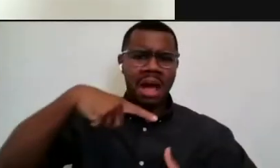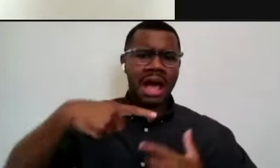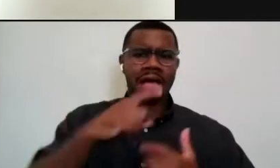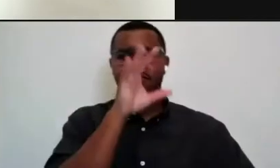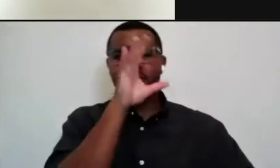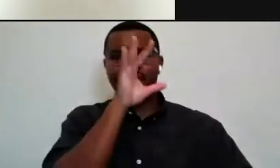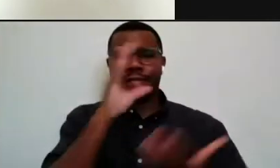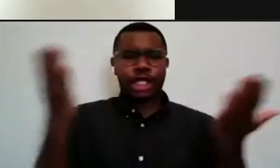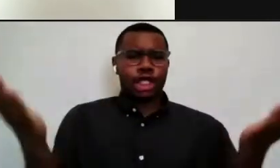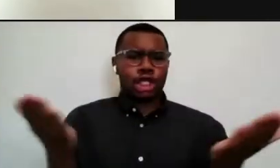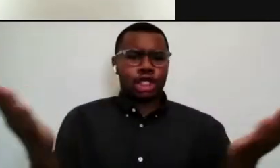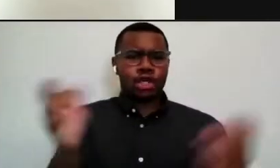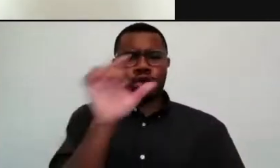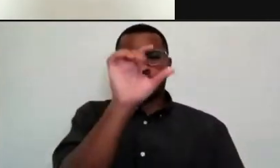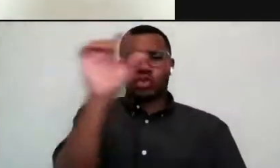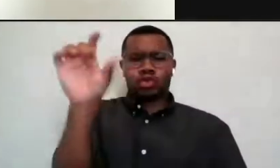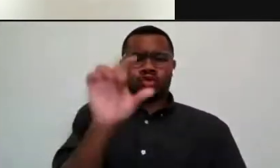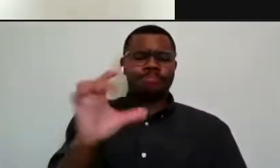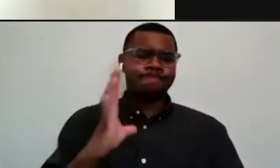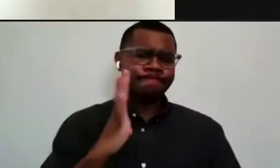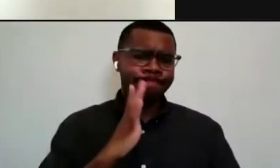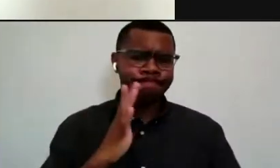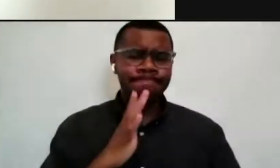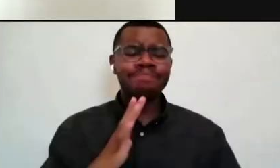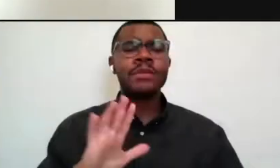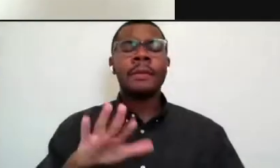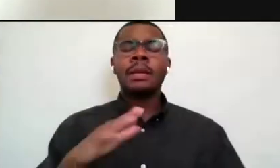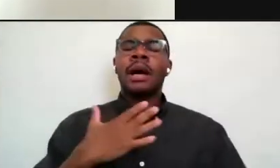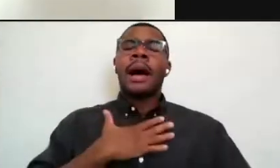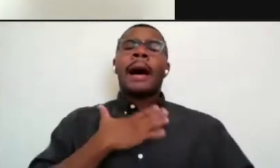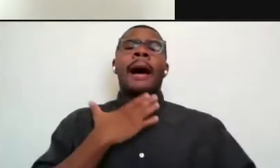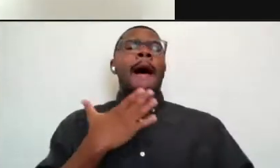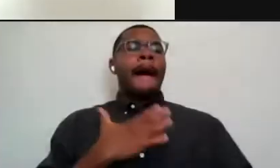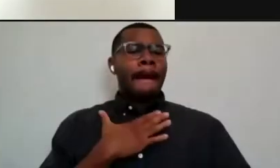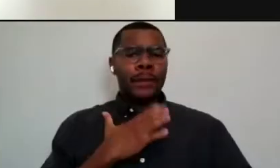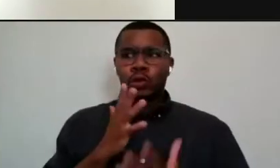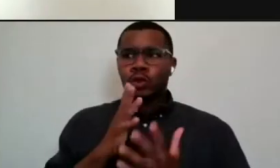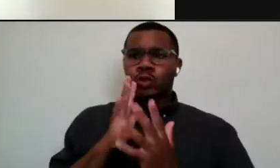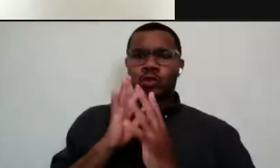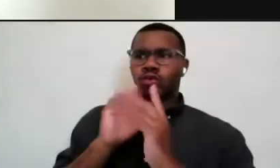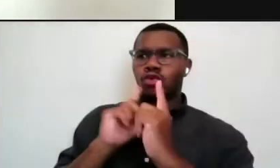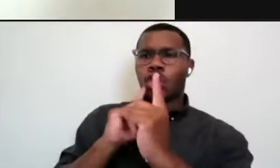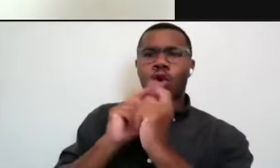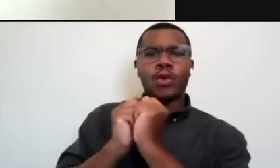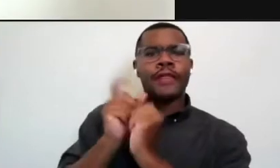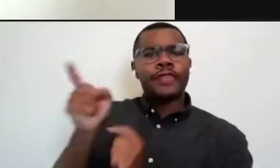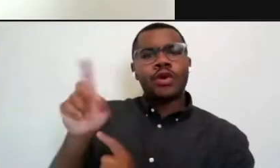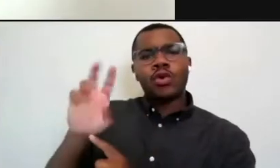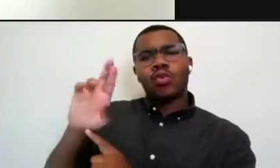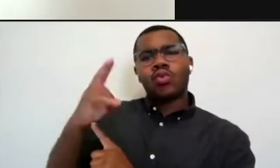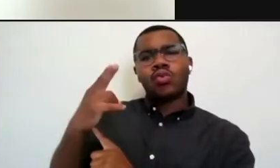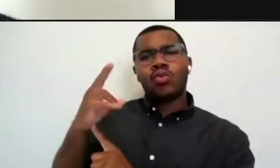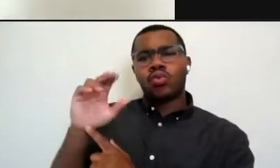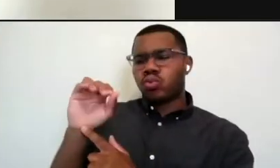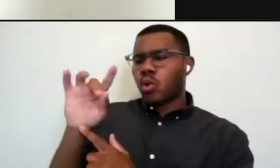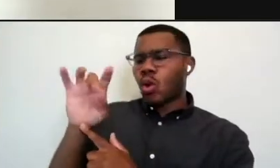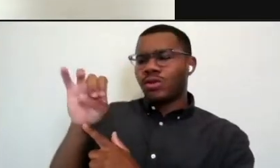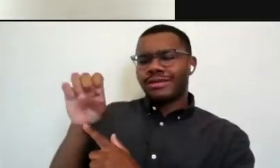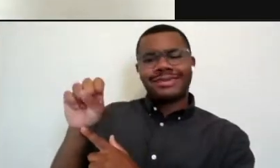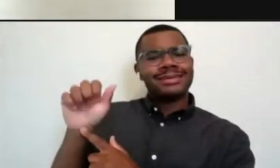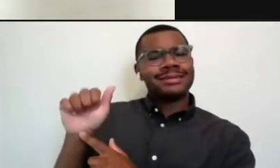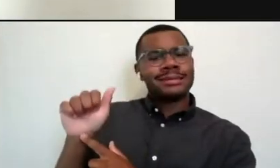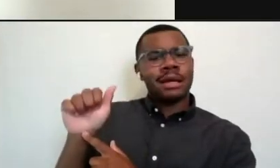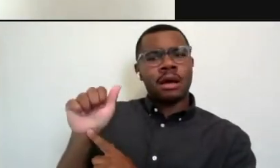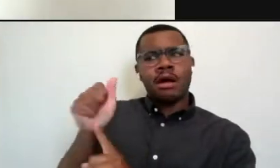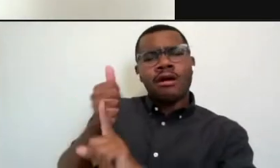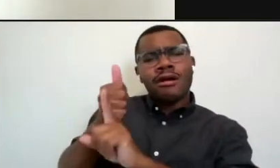I'm really excited to talk to Rhodessa. She is an amazing